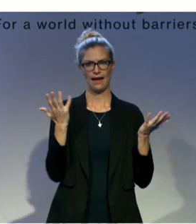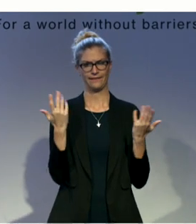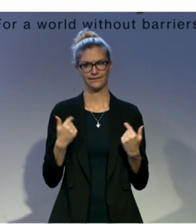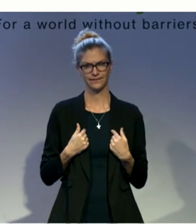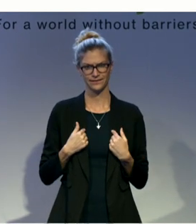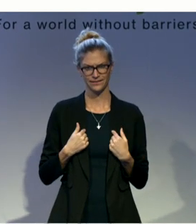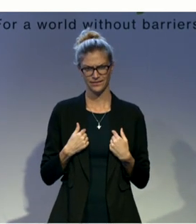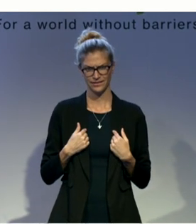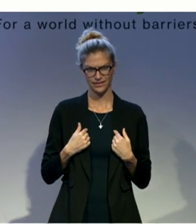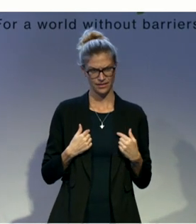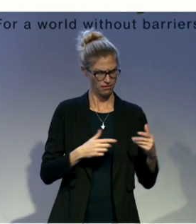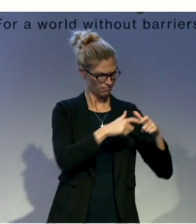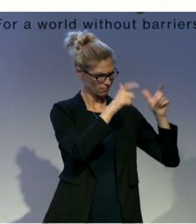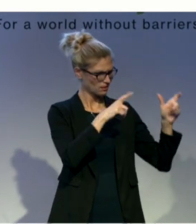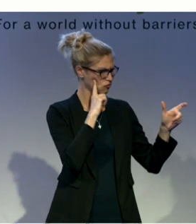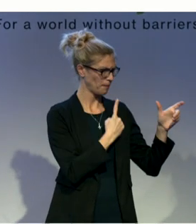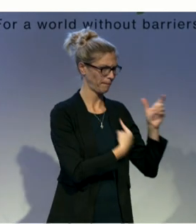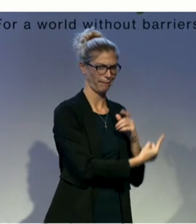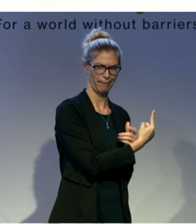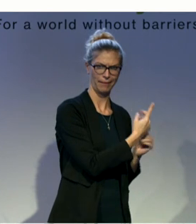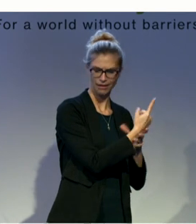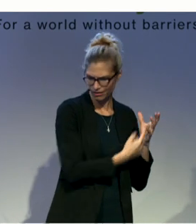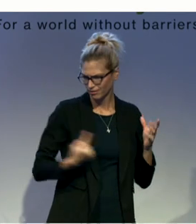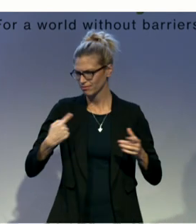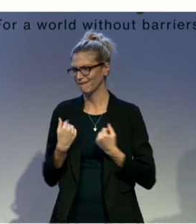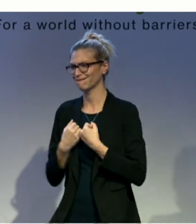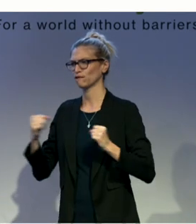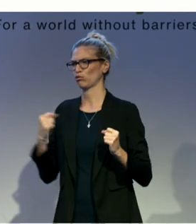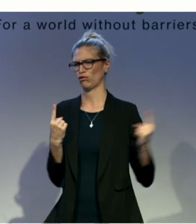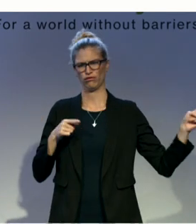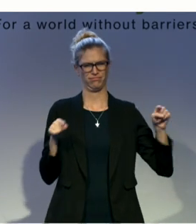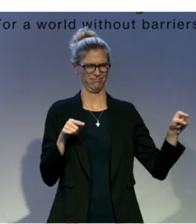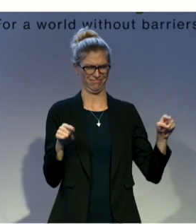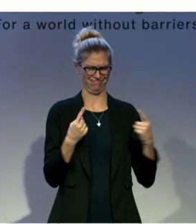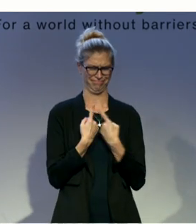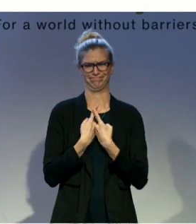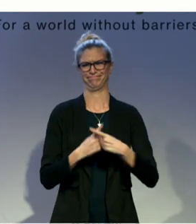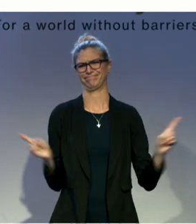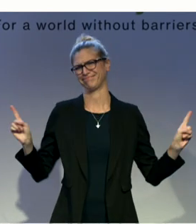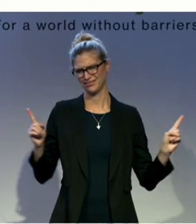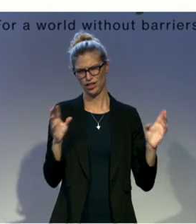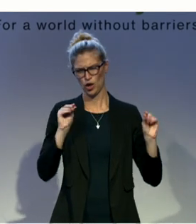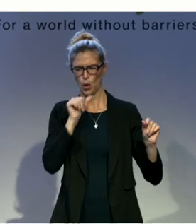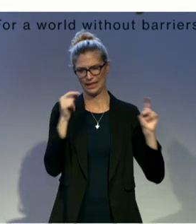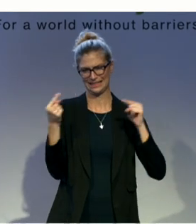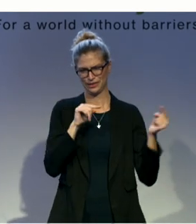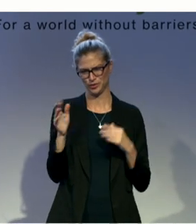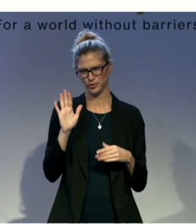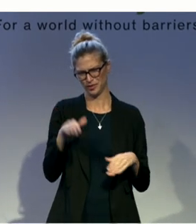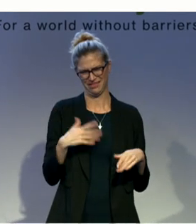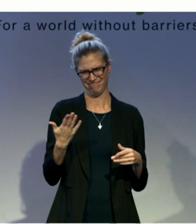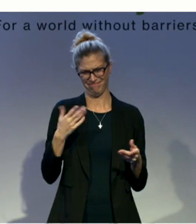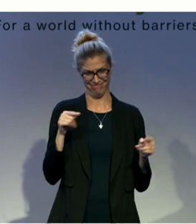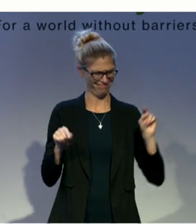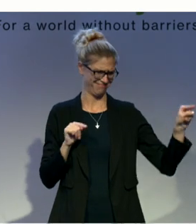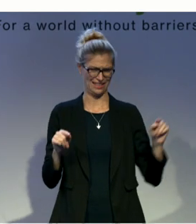institution, to speak about respecting human rights and all other rights guaranteed to people